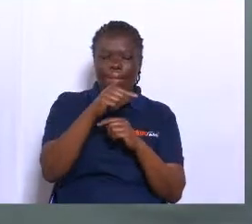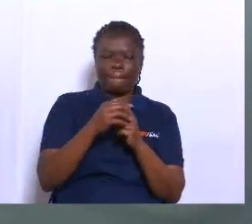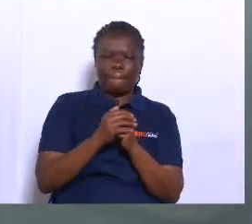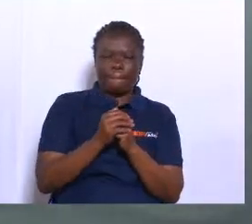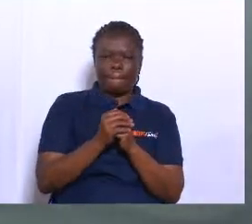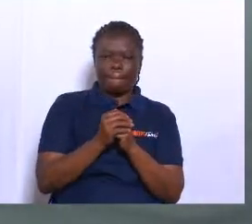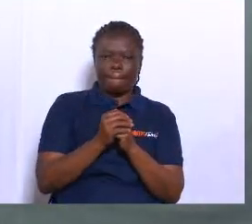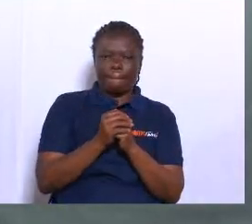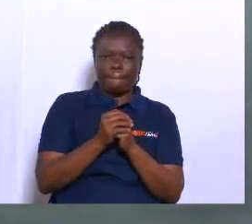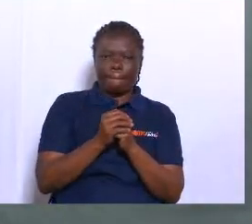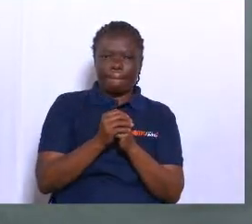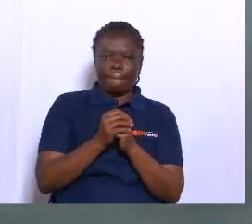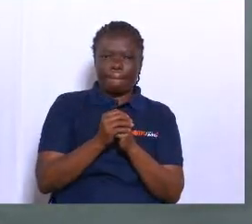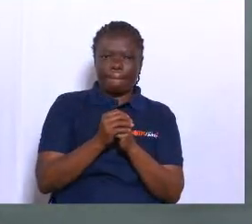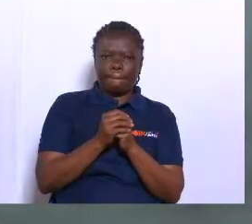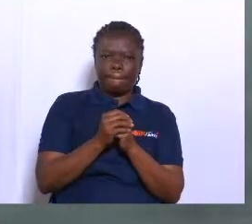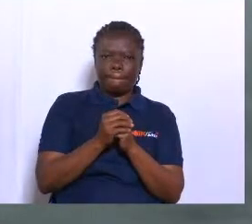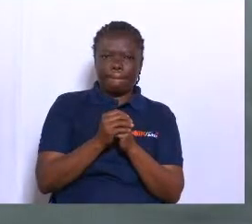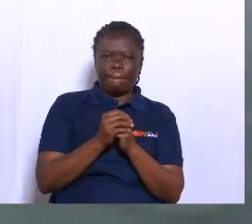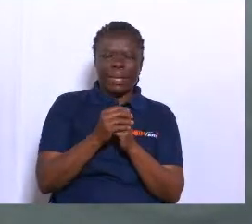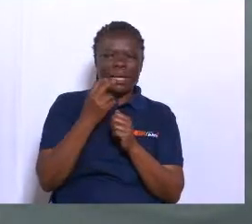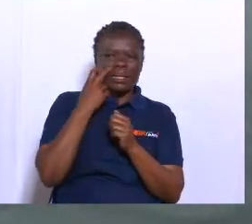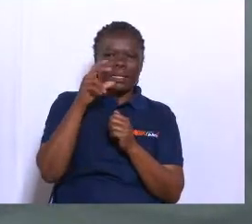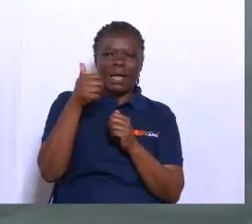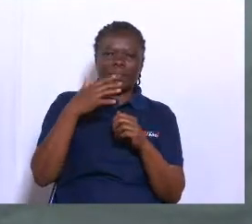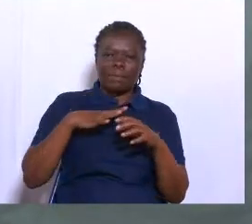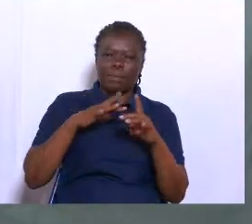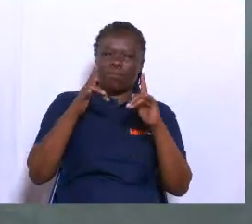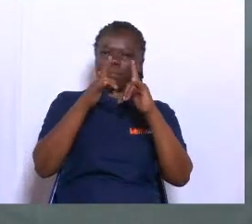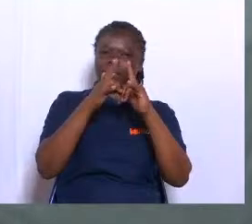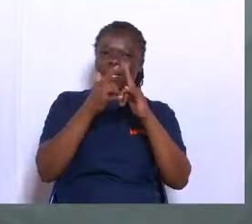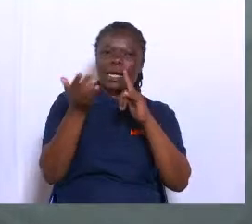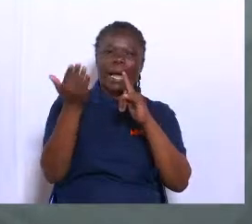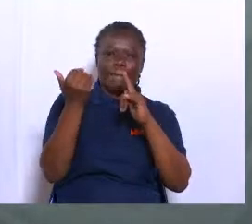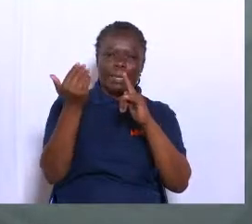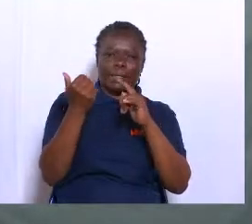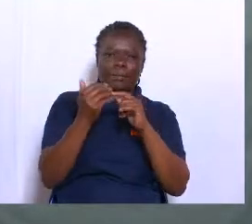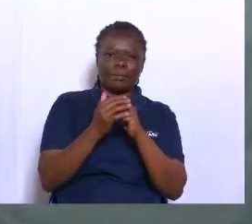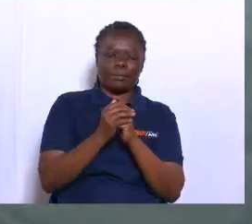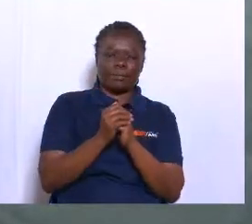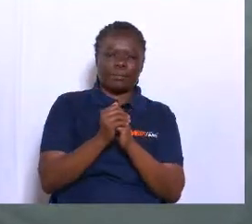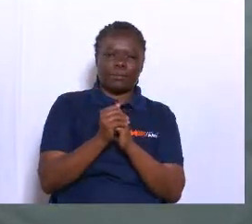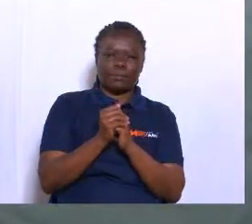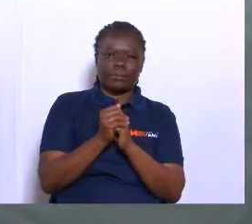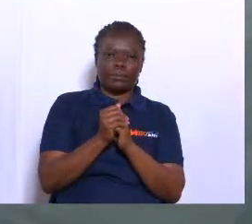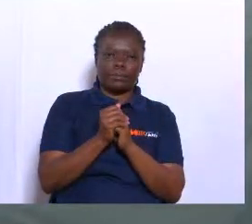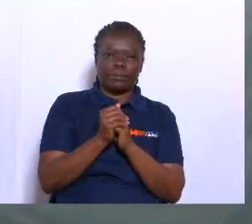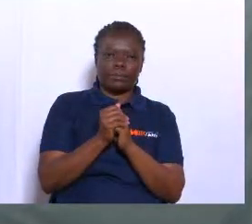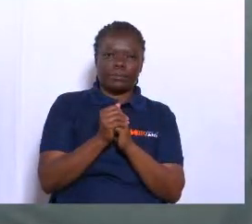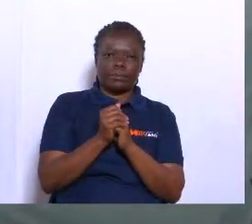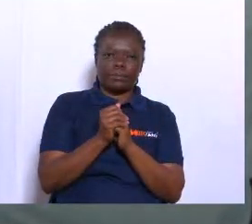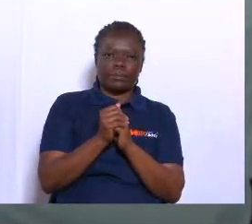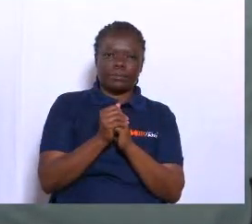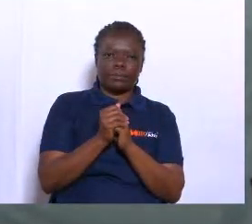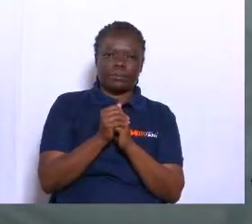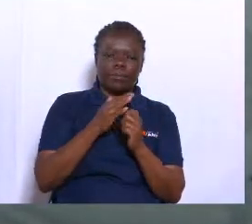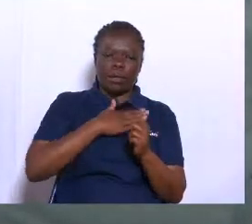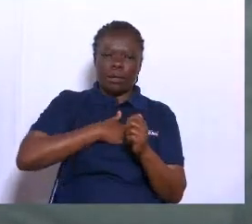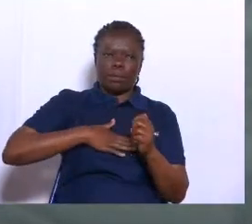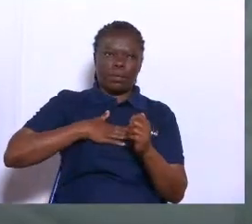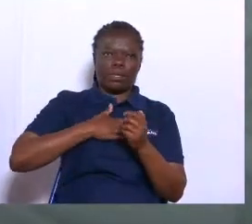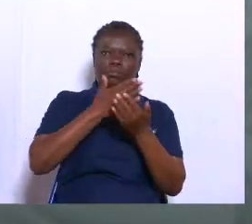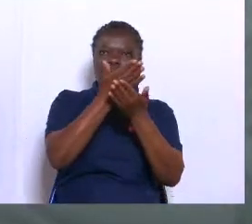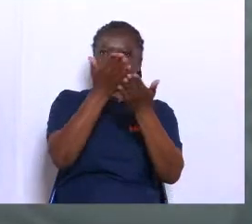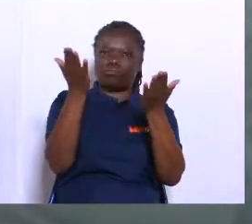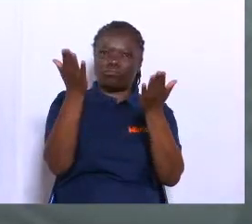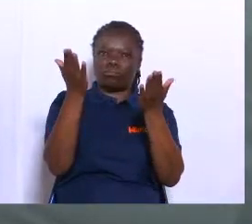people coming from the tent. Naona wengine wakiendelea kutokeza kutoka eneo la hema. If you're in the audience, you just pray. Hata huku